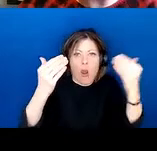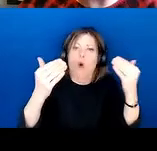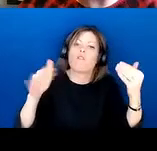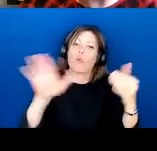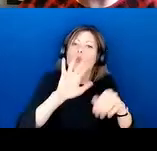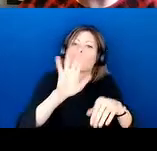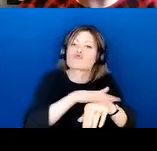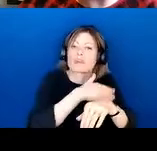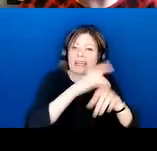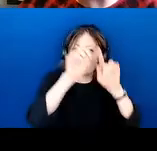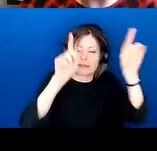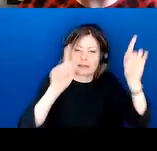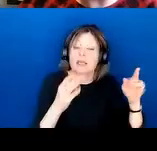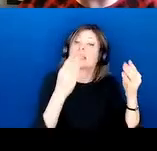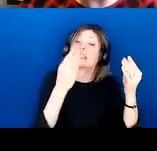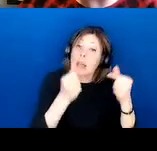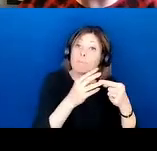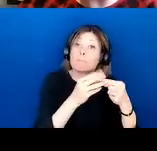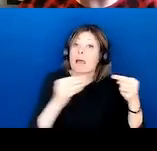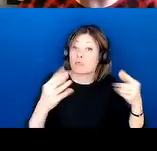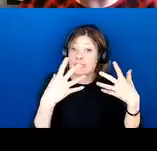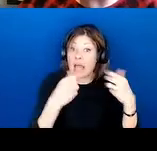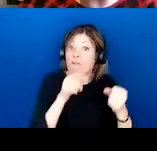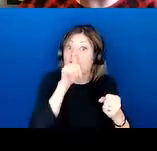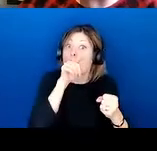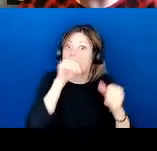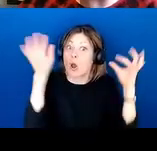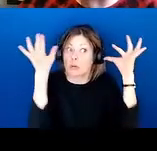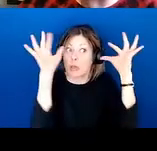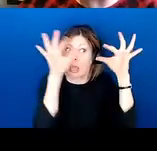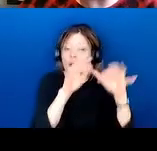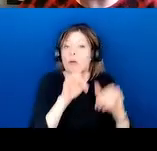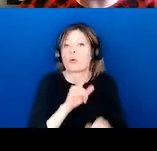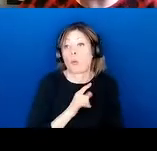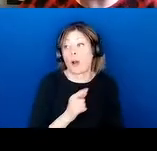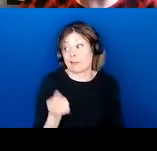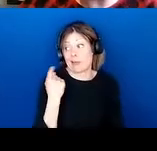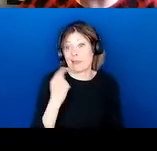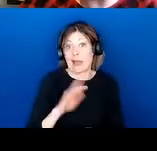Some had berries to attract birds, as birdsong was much appreciated at